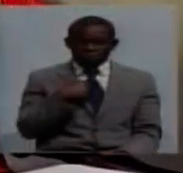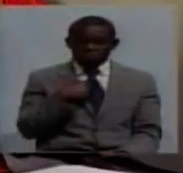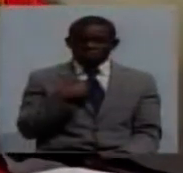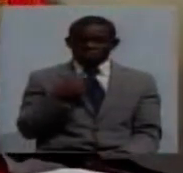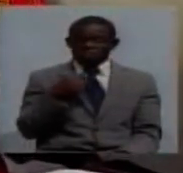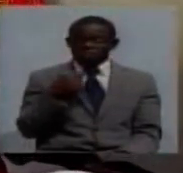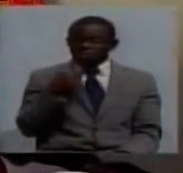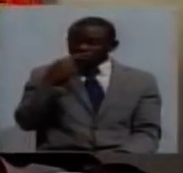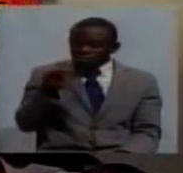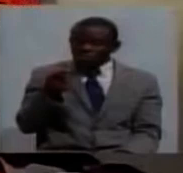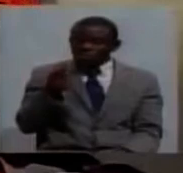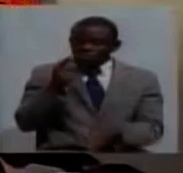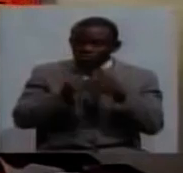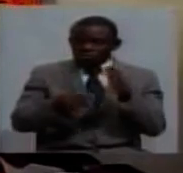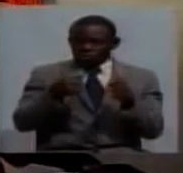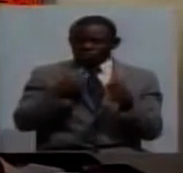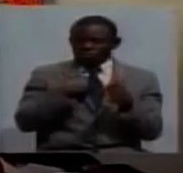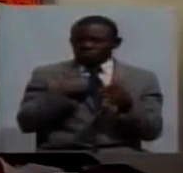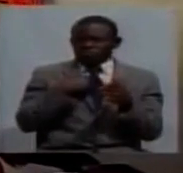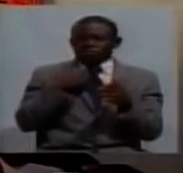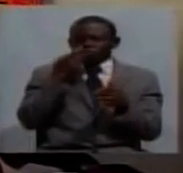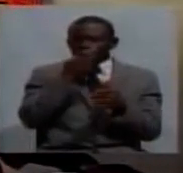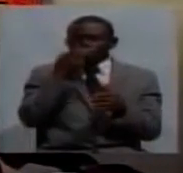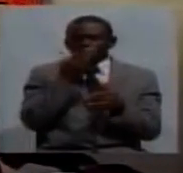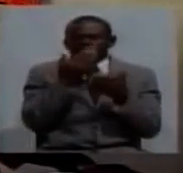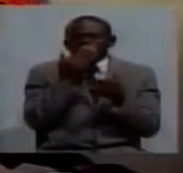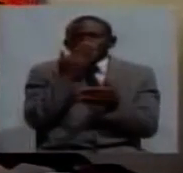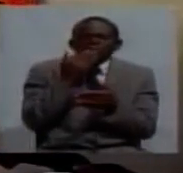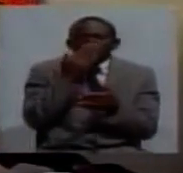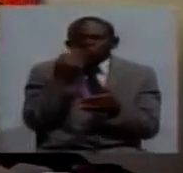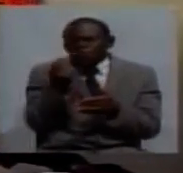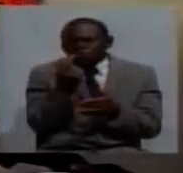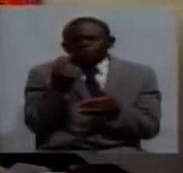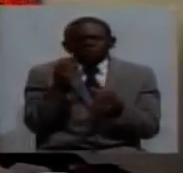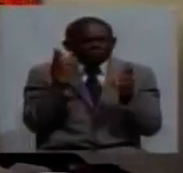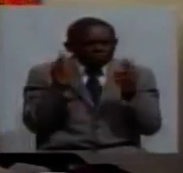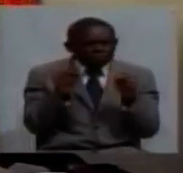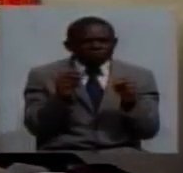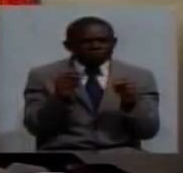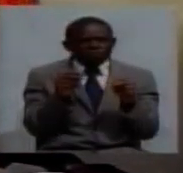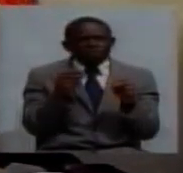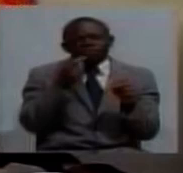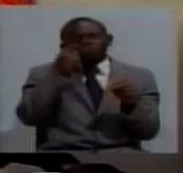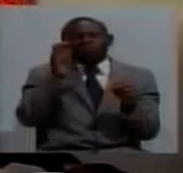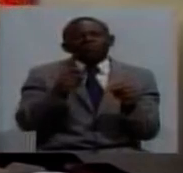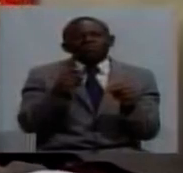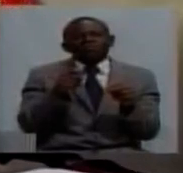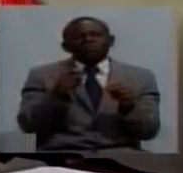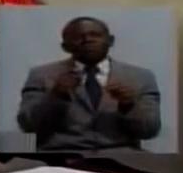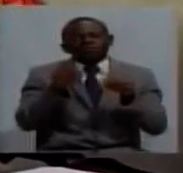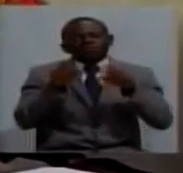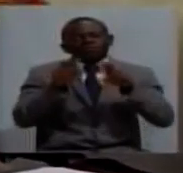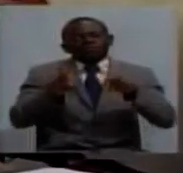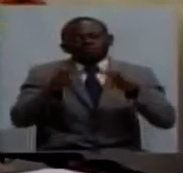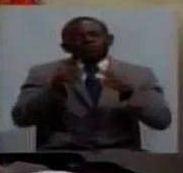smooth talker as I sit down here with you, one of the things you should do is pick up the National Performance Framework that tells you